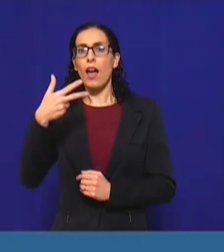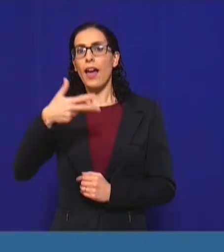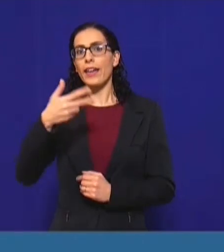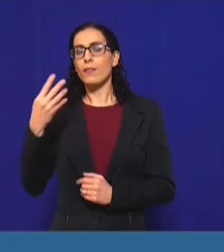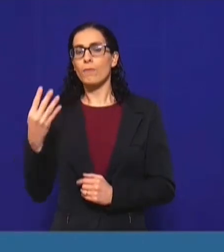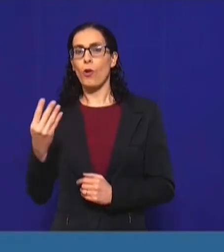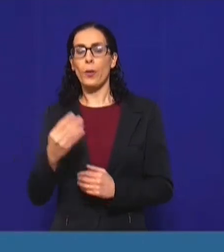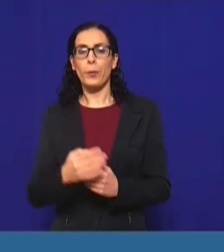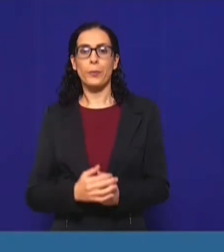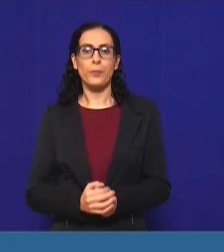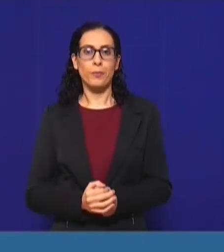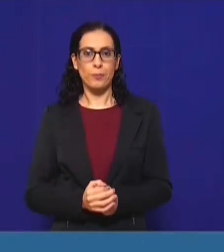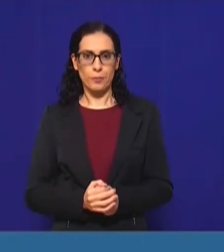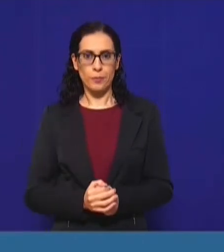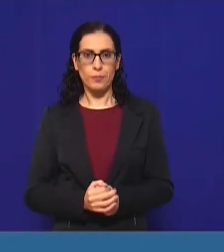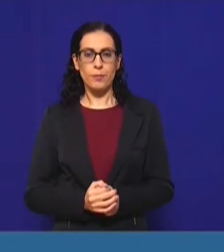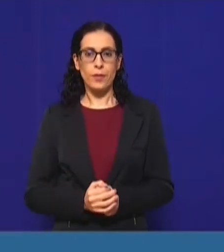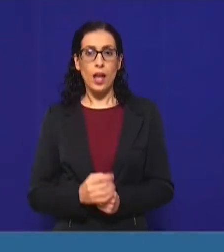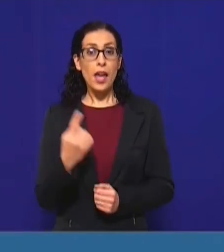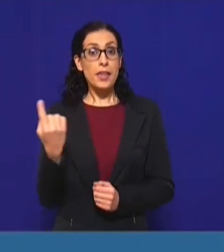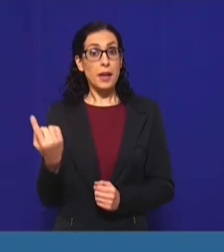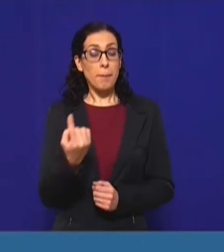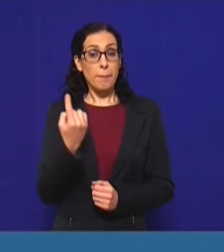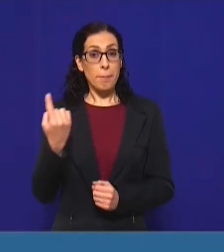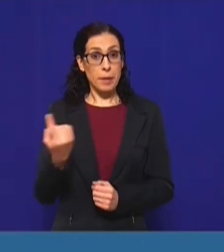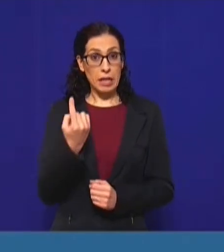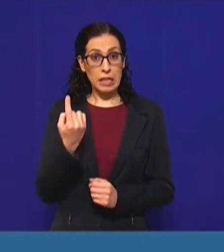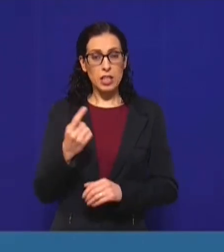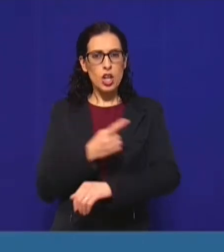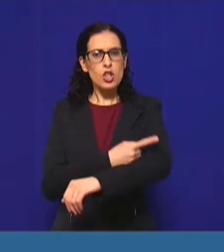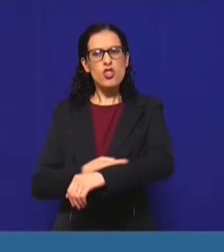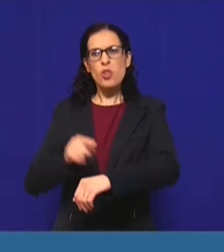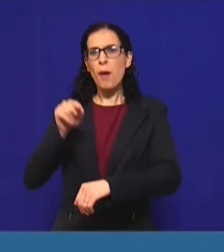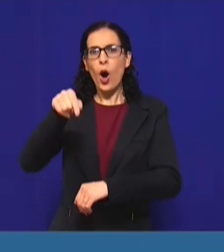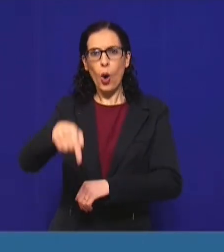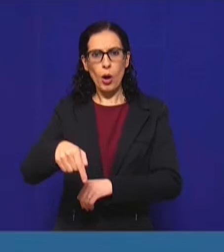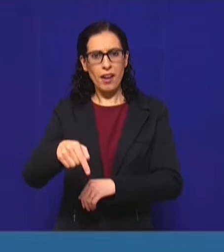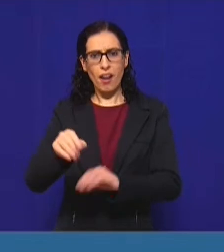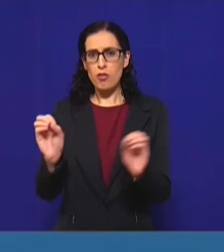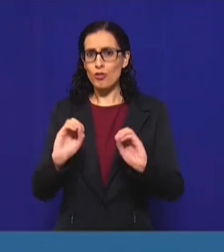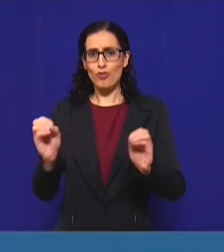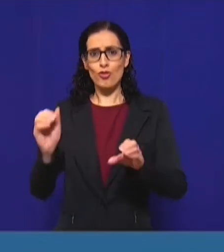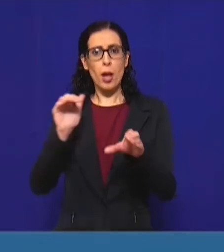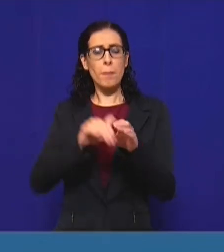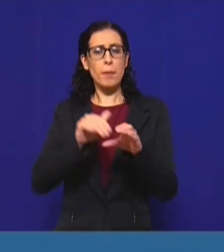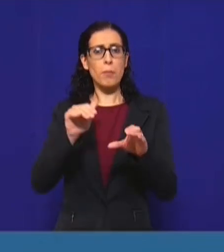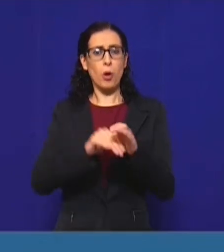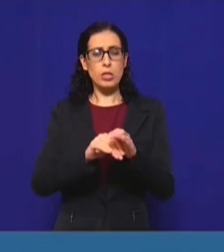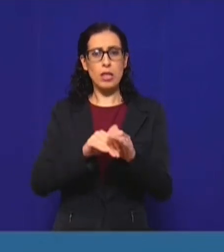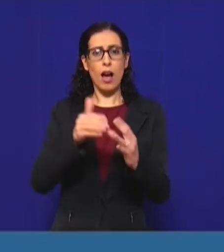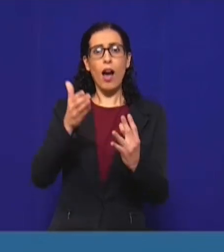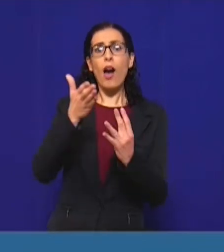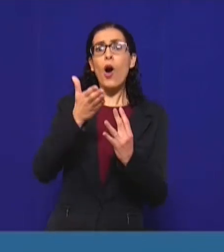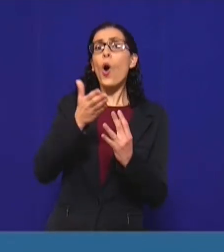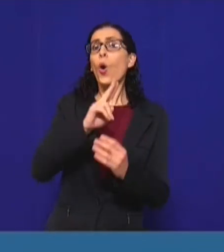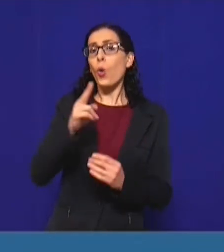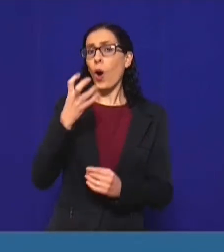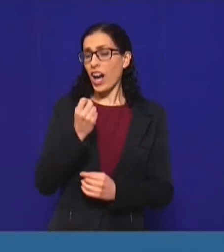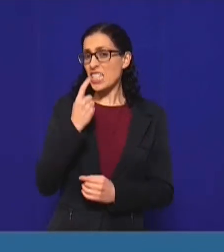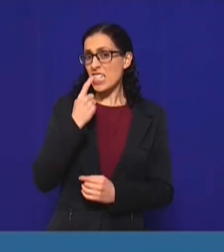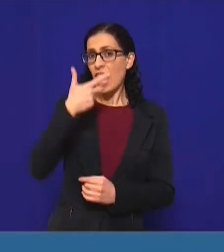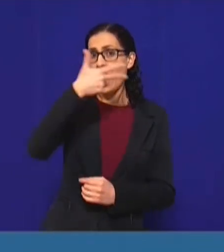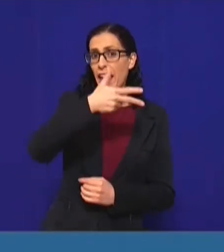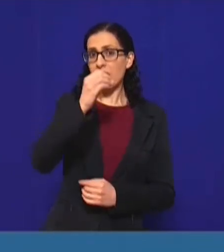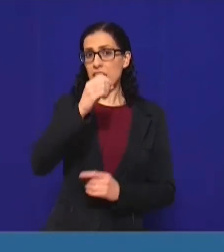sena. Jekk ikun hemm xi nies oħrajn li l-ġimgħa d-dieħla intom ma tirċivux littra u tkunu f'din l-età ta' bejn 80 u